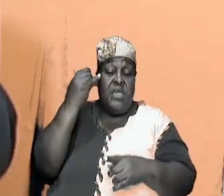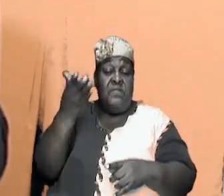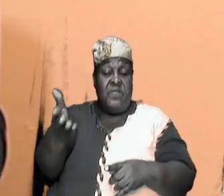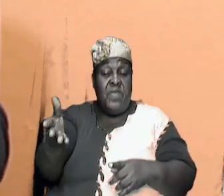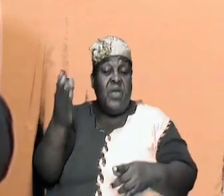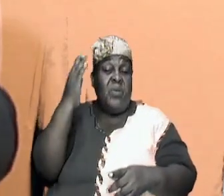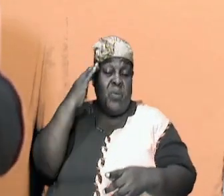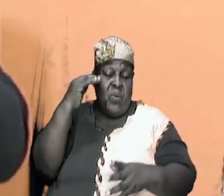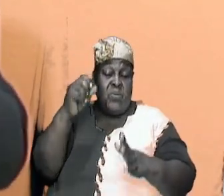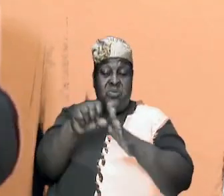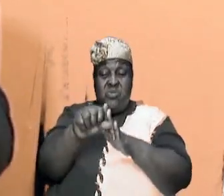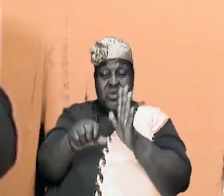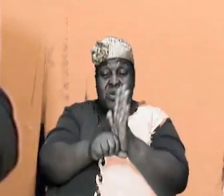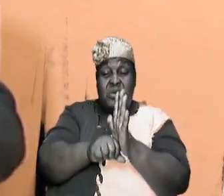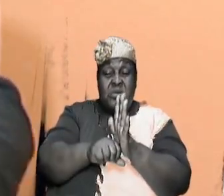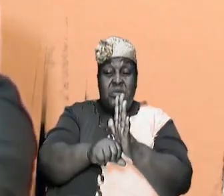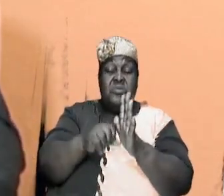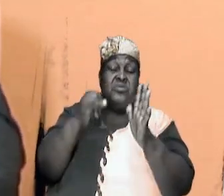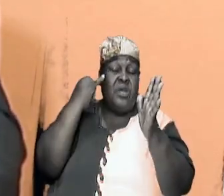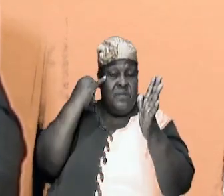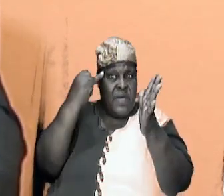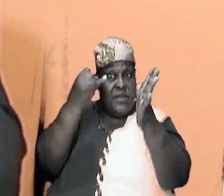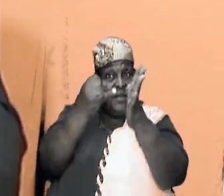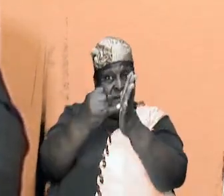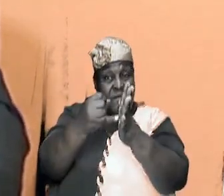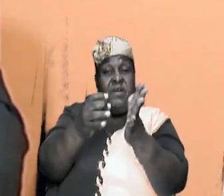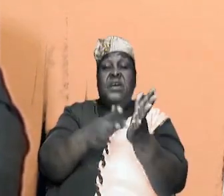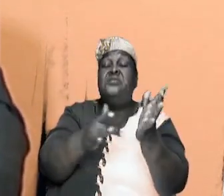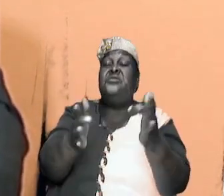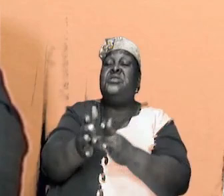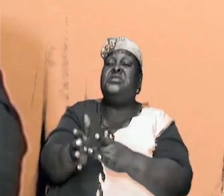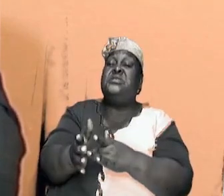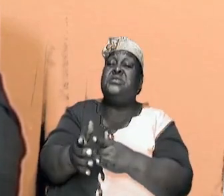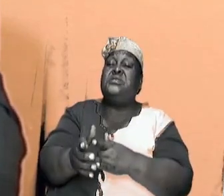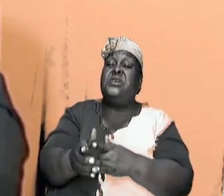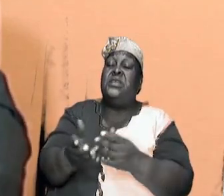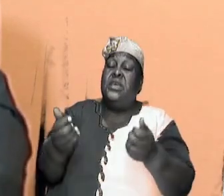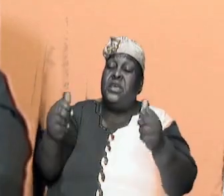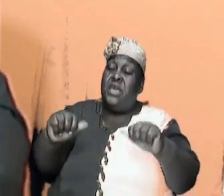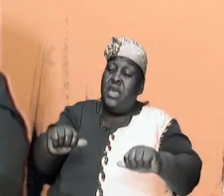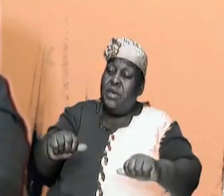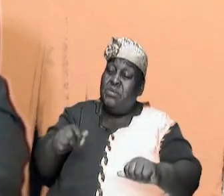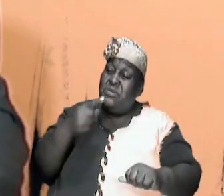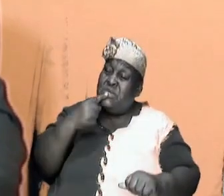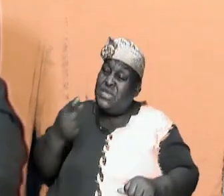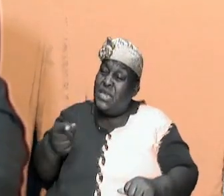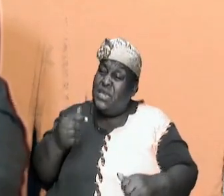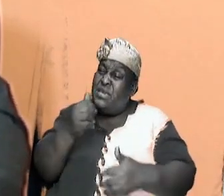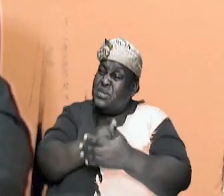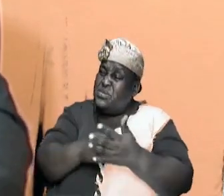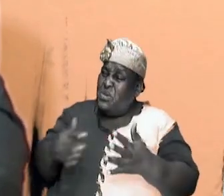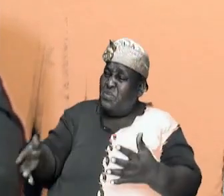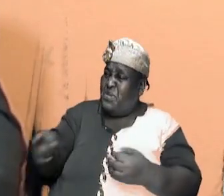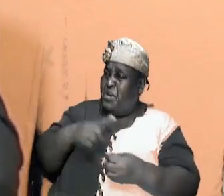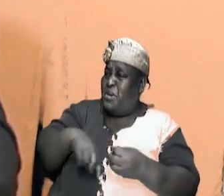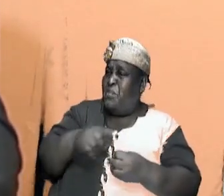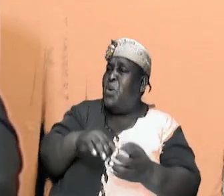they should have identified him. They should have been able to say, you know, there is something about